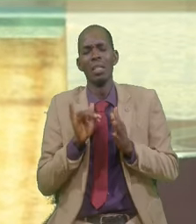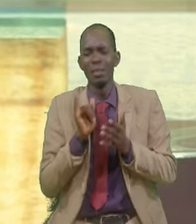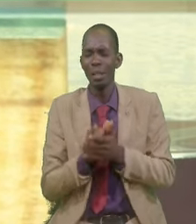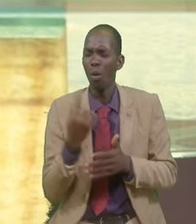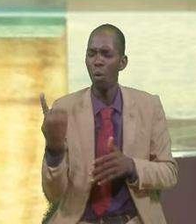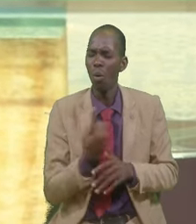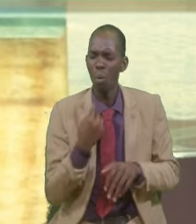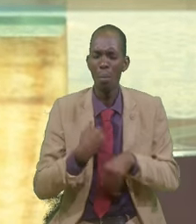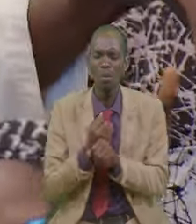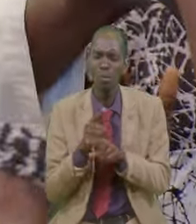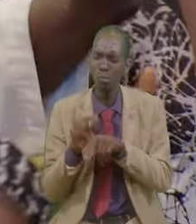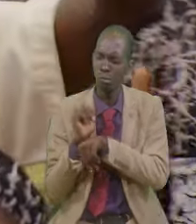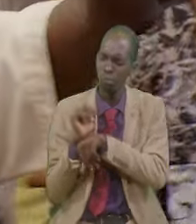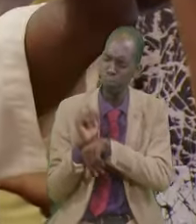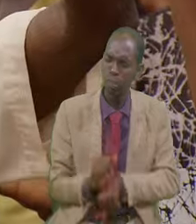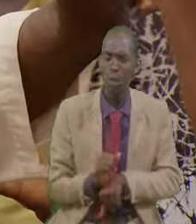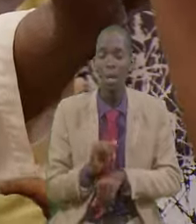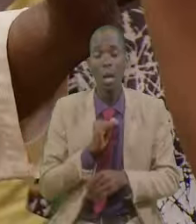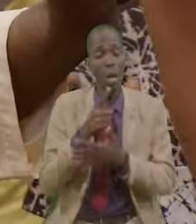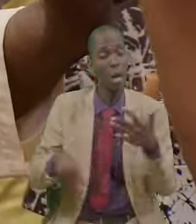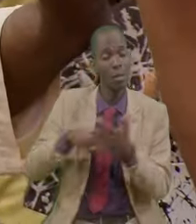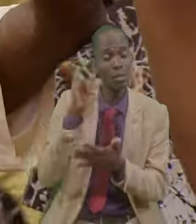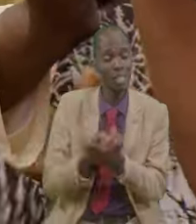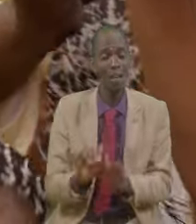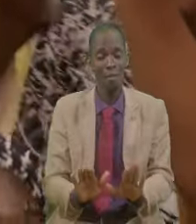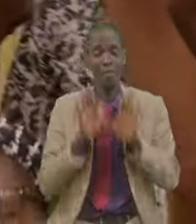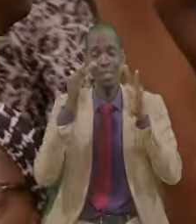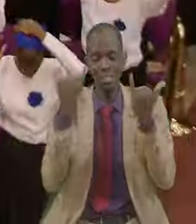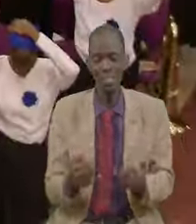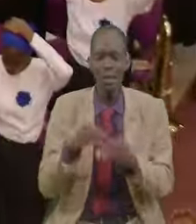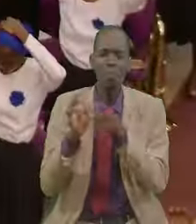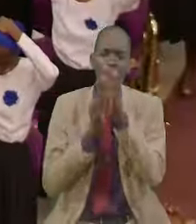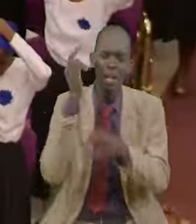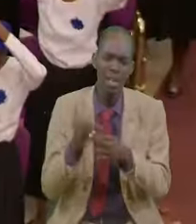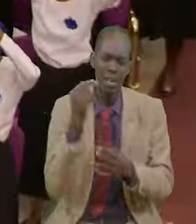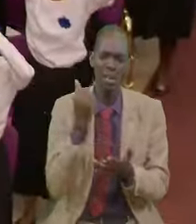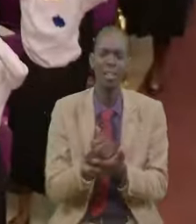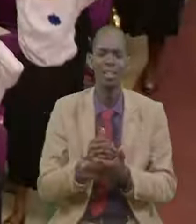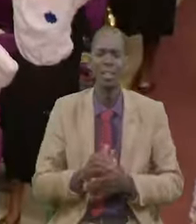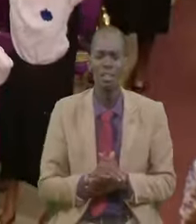setback, I cancel that fear in Jesus' name.